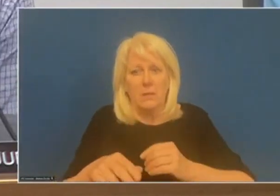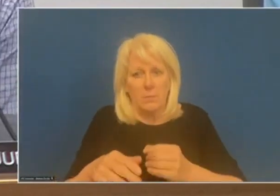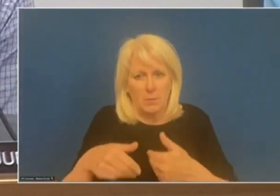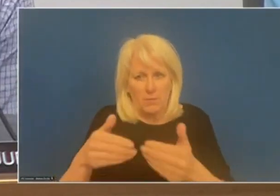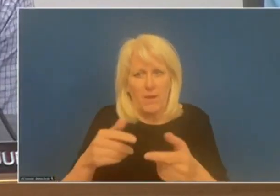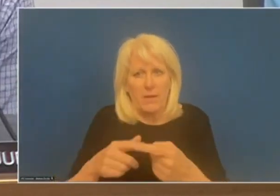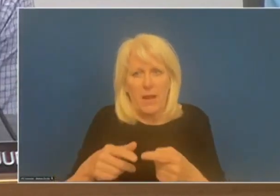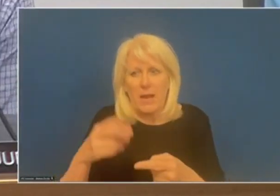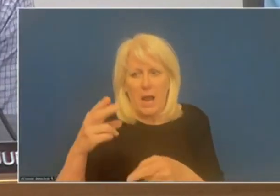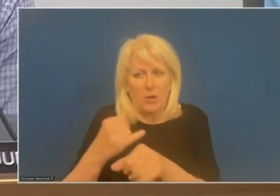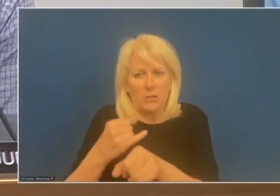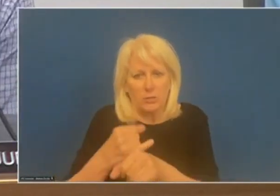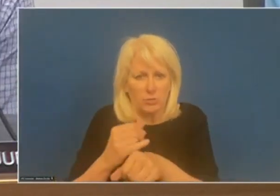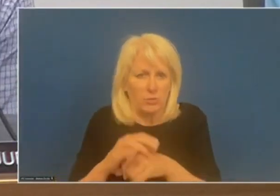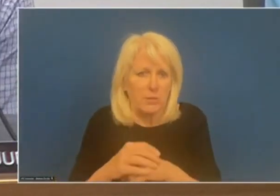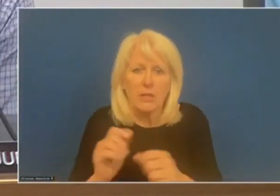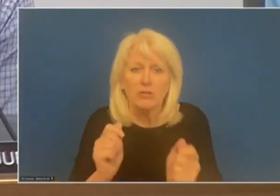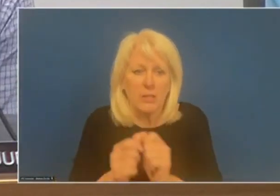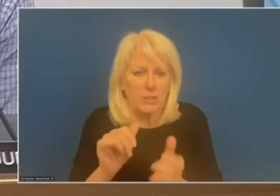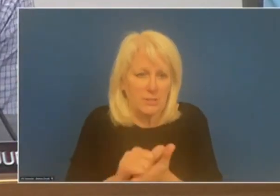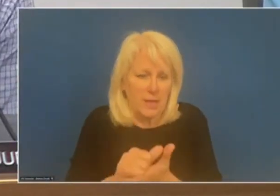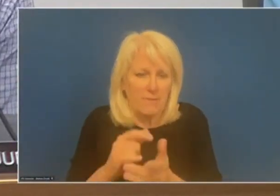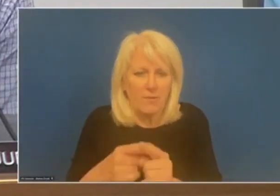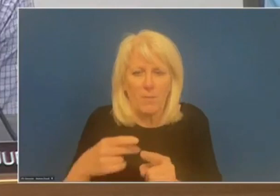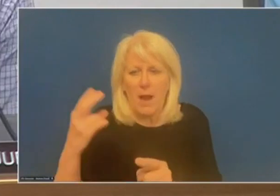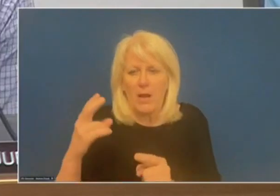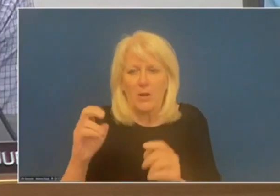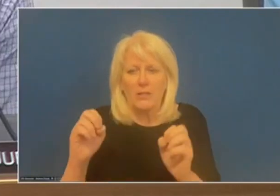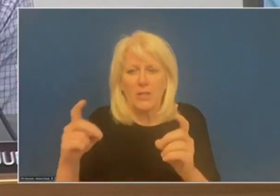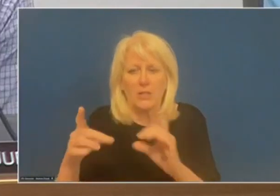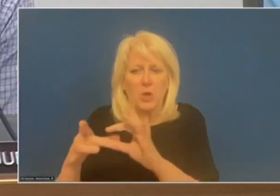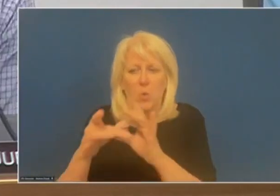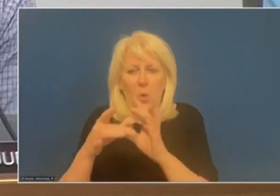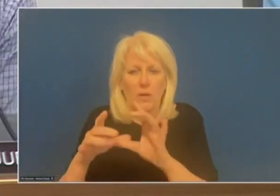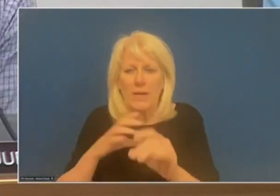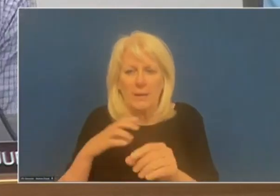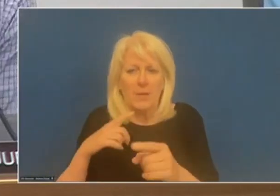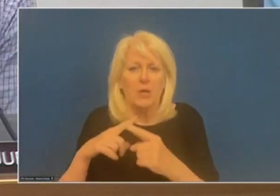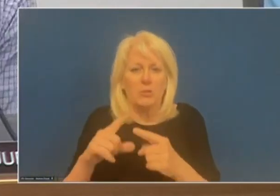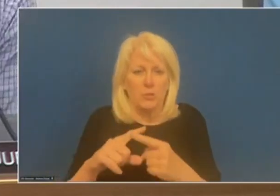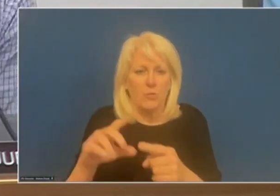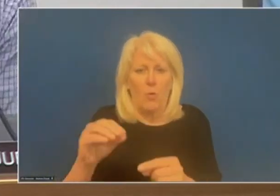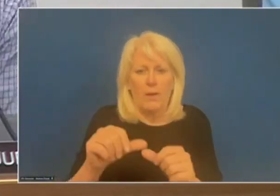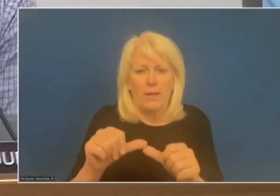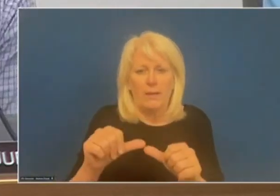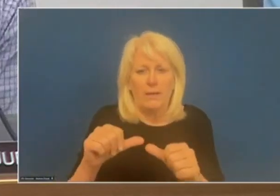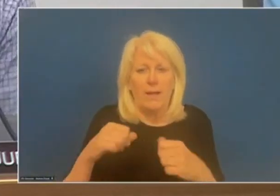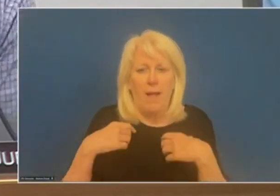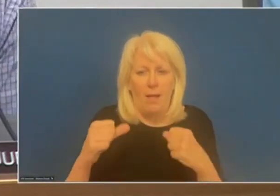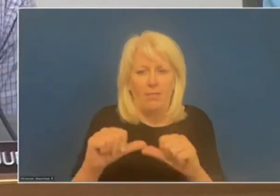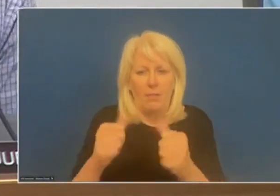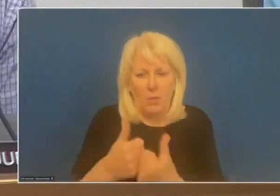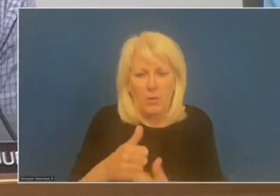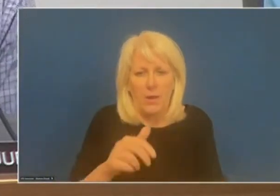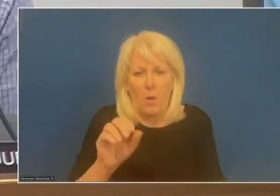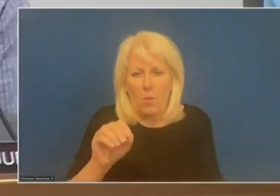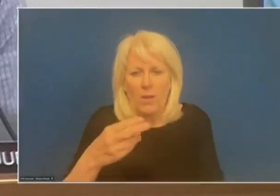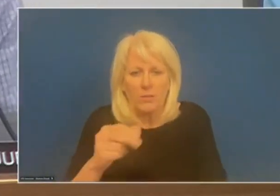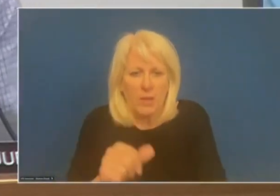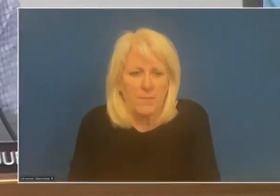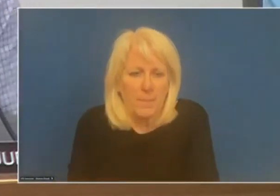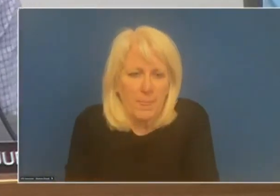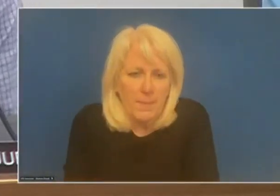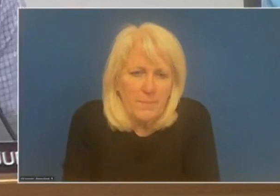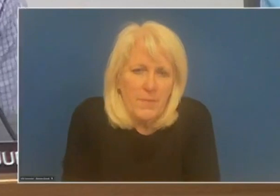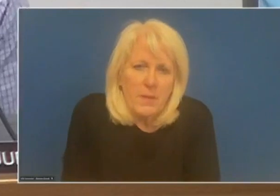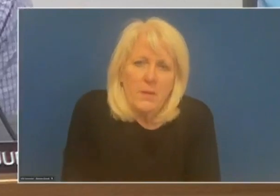the responsibility from the Higher Education Coordinating Commission to the Oregon Health Authority. Clarifies the duration of